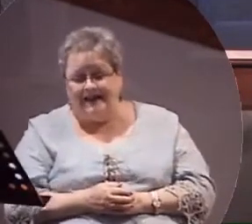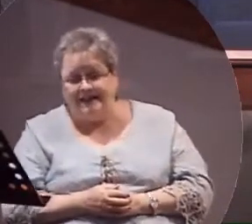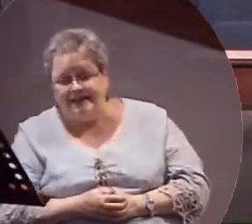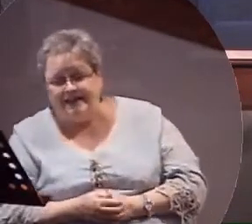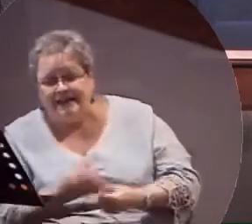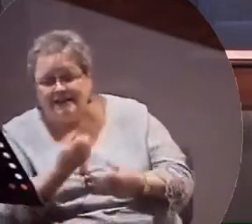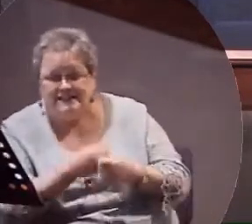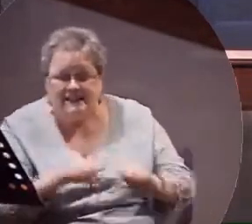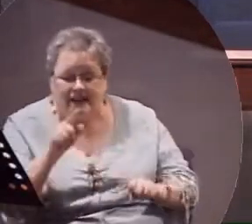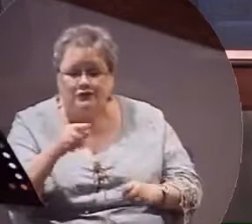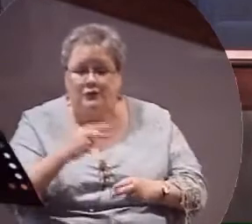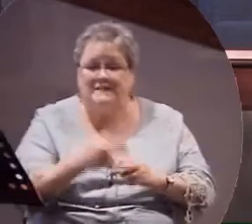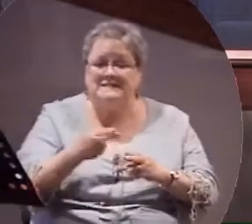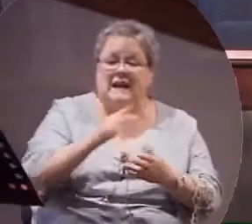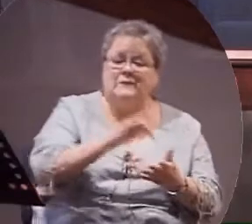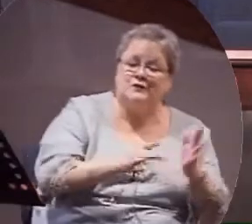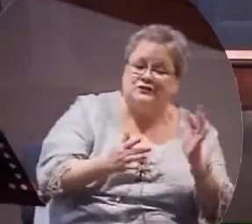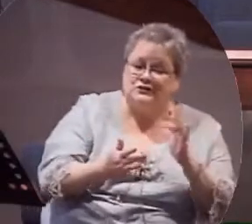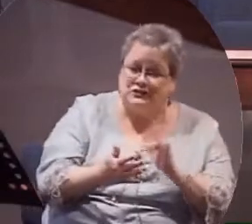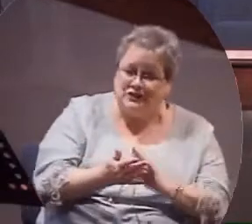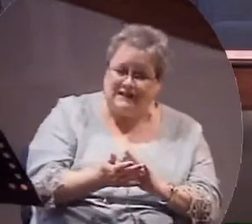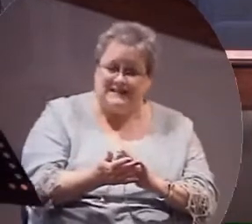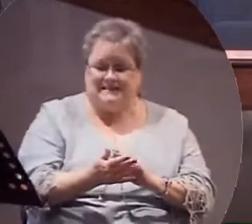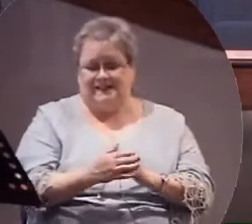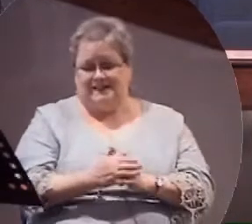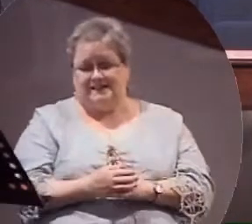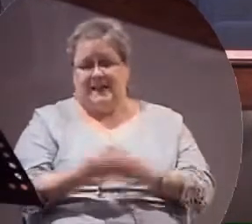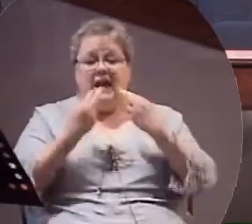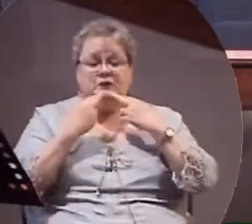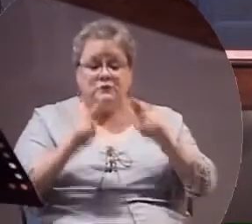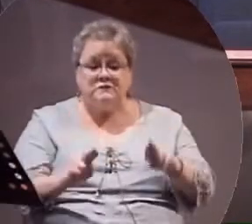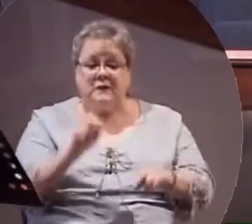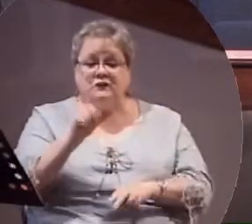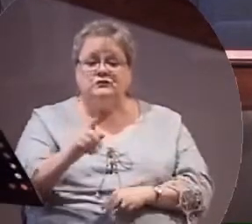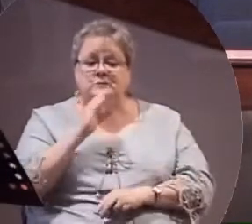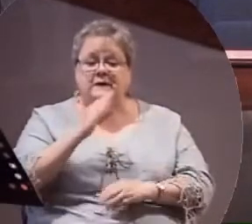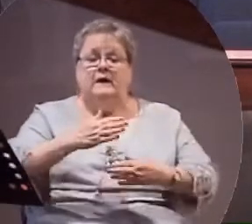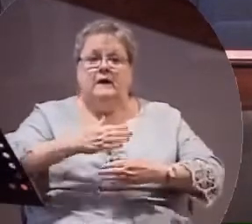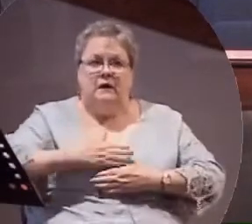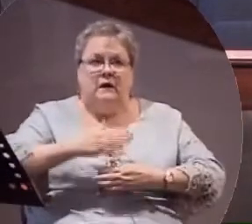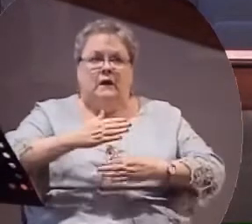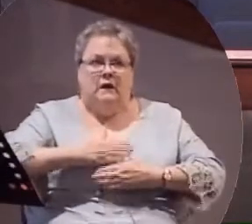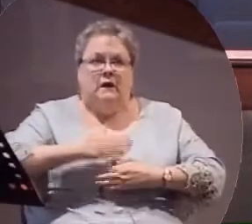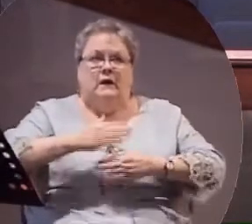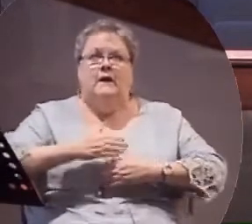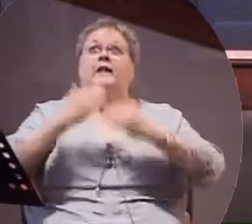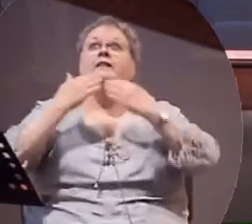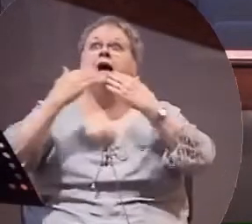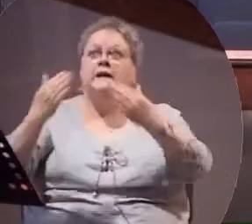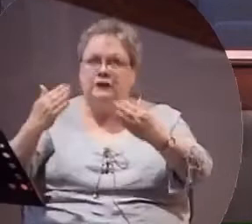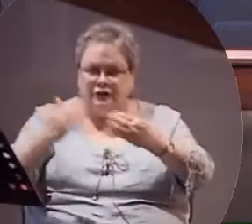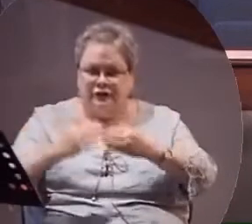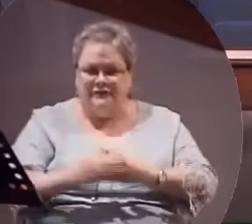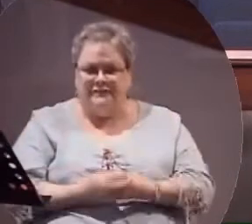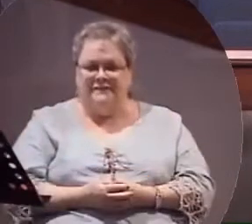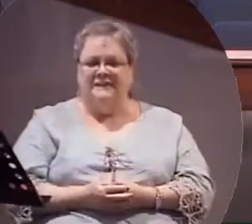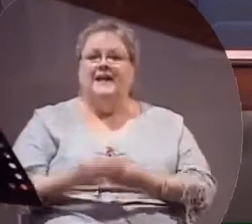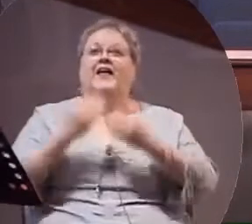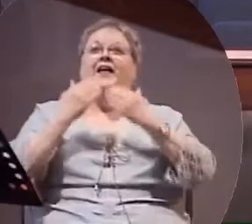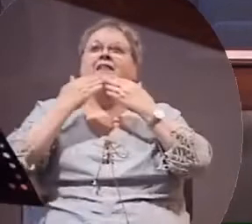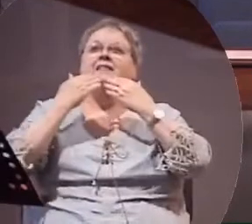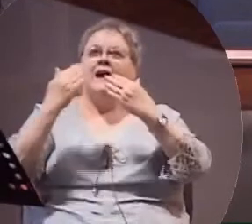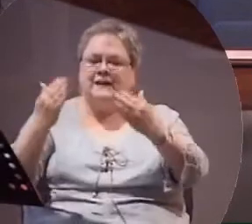His name was Jesus. And the response ought to be, thank you. Thank